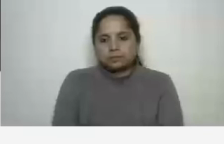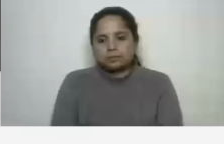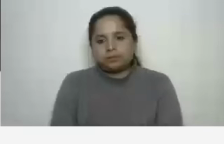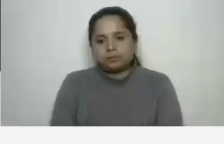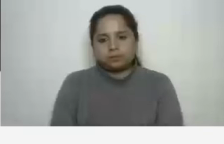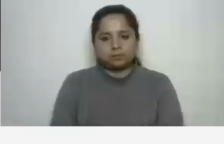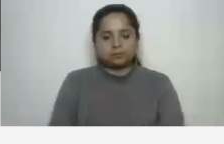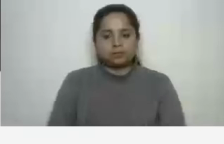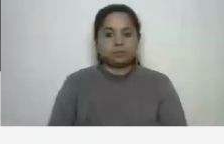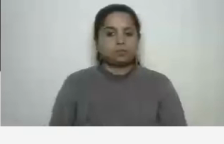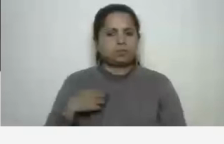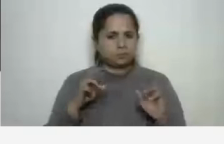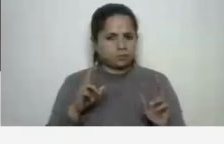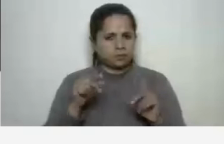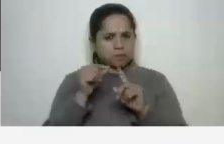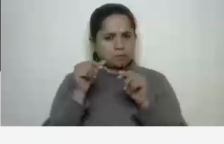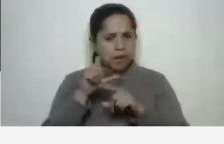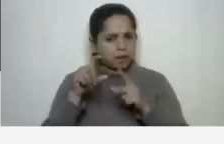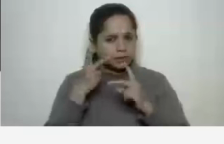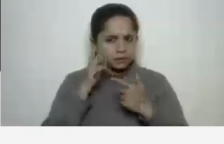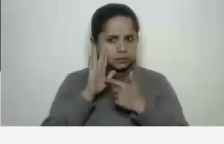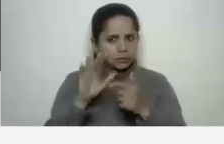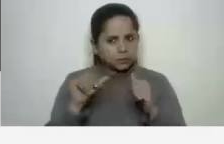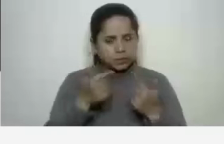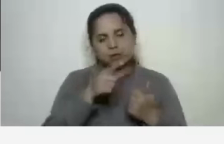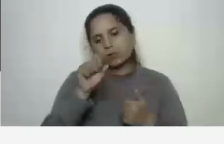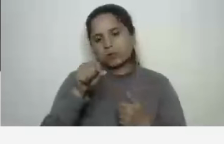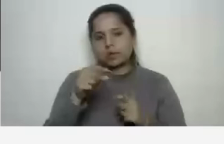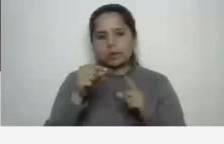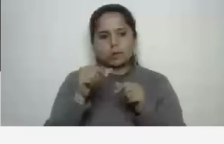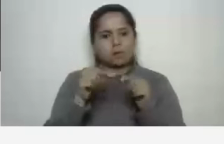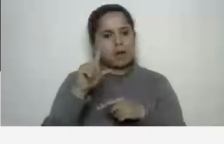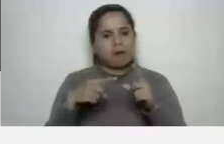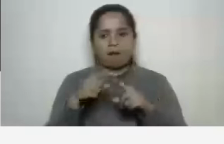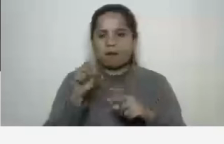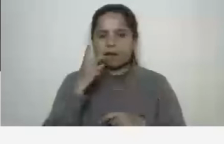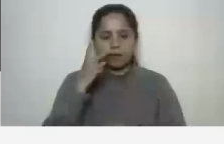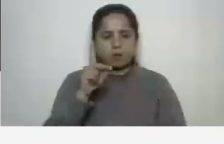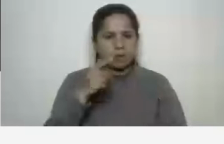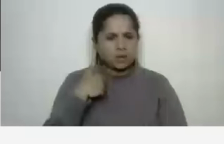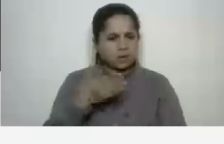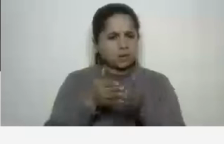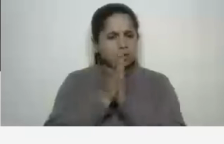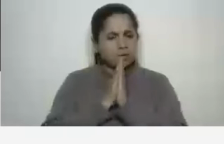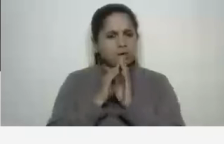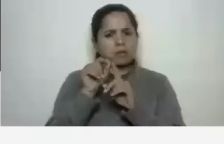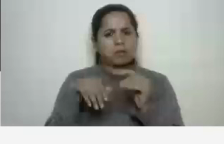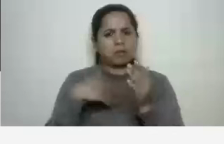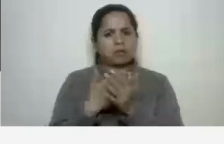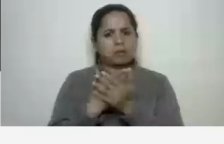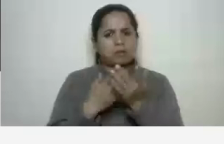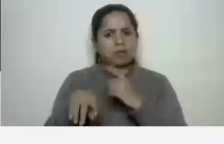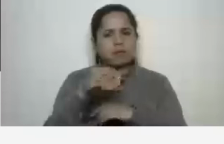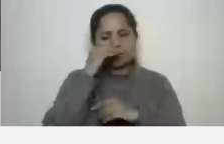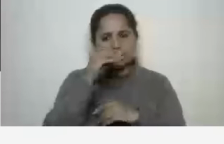I hope the Padlet is visible, right? Yes, Padlet is visible, but may I request the participants to